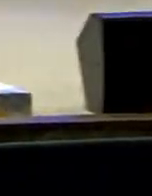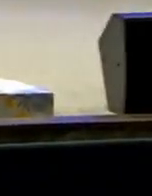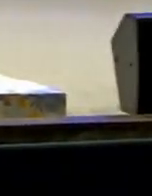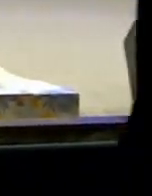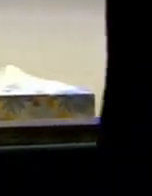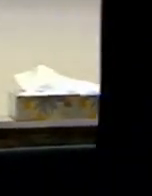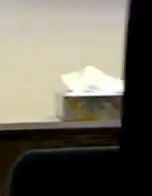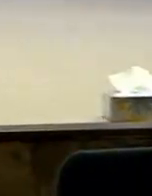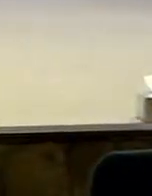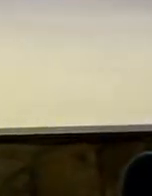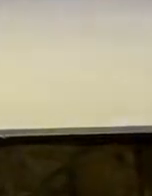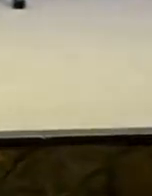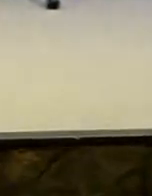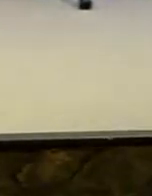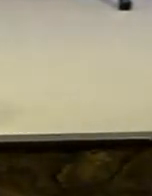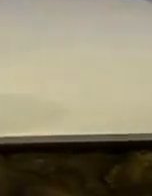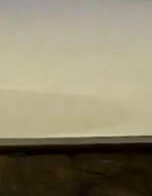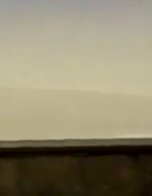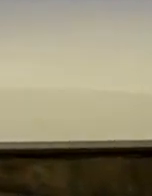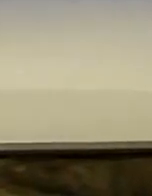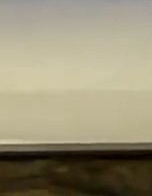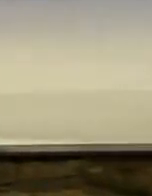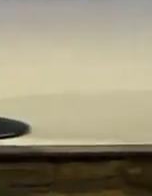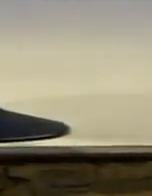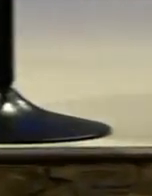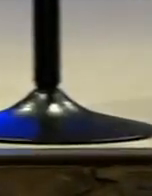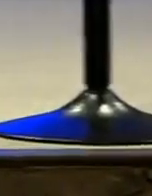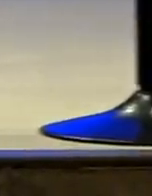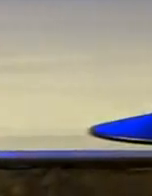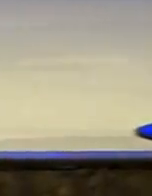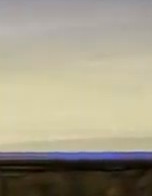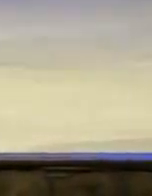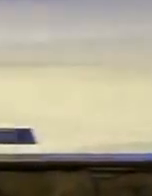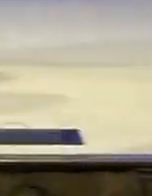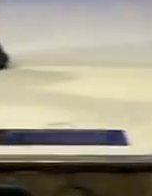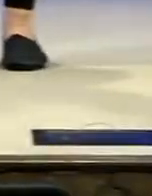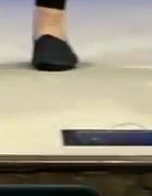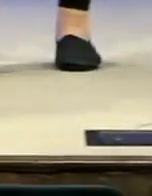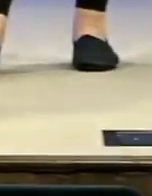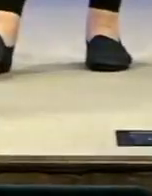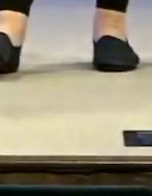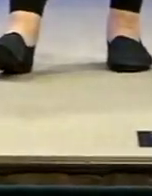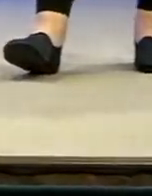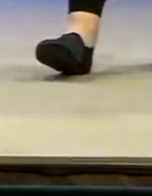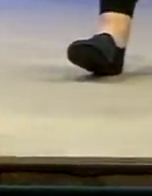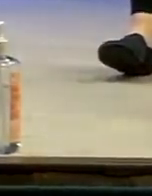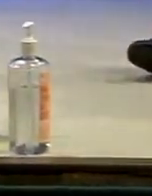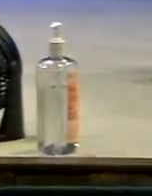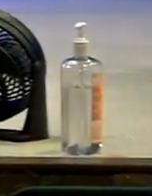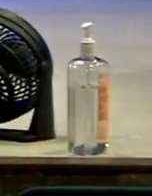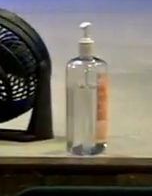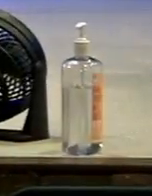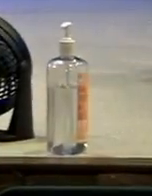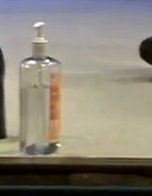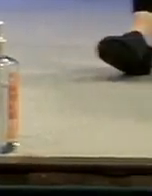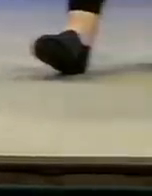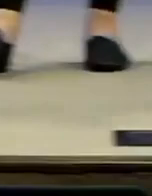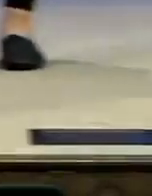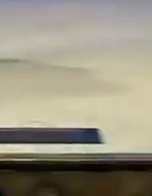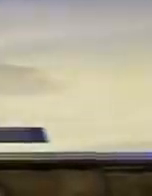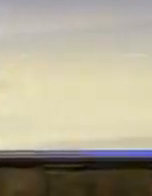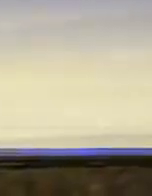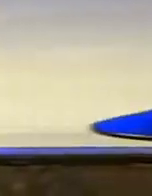my Lord. Amen. You can sit down. Too many times we let the ceiling that the enemy and our